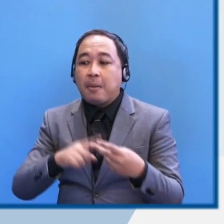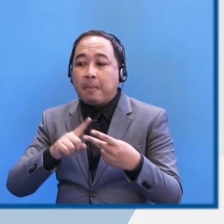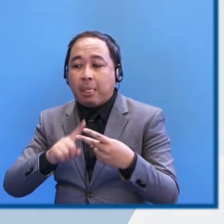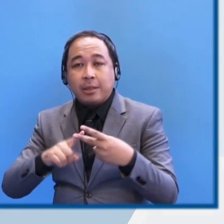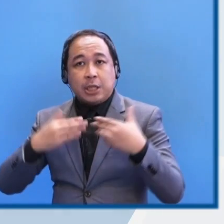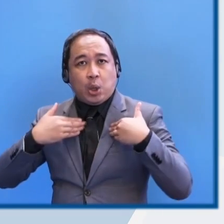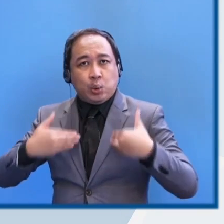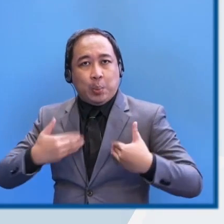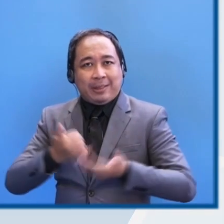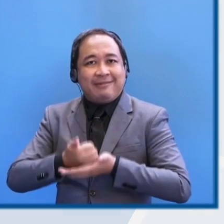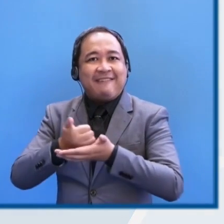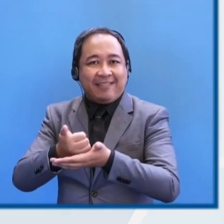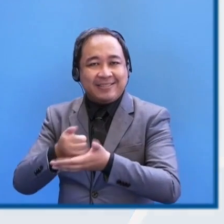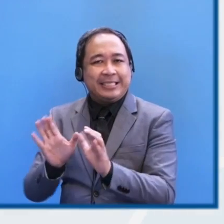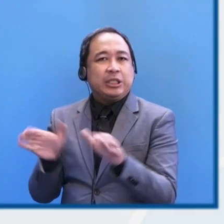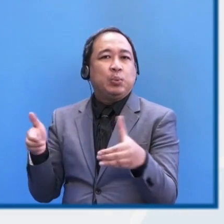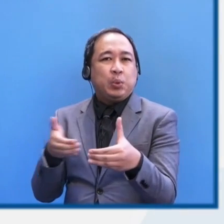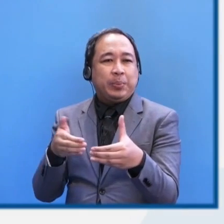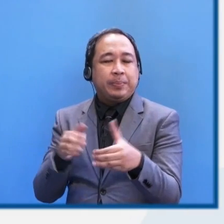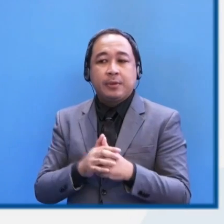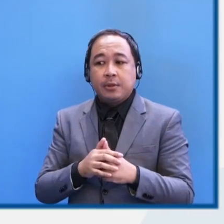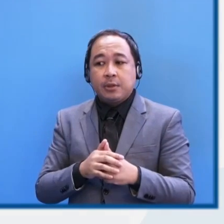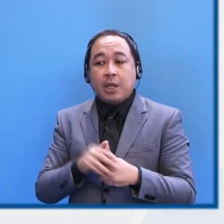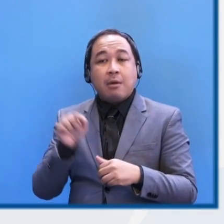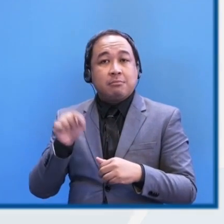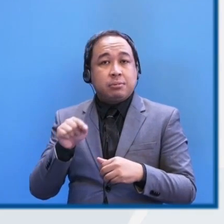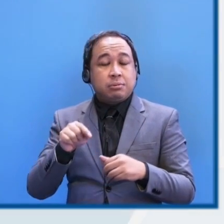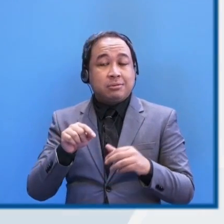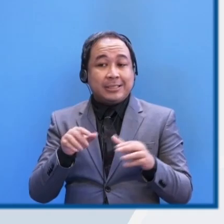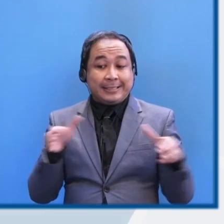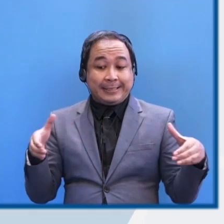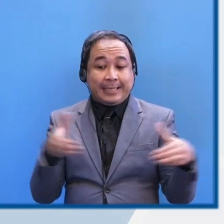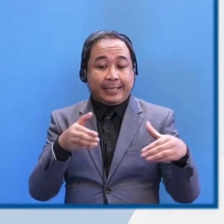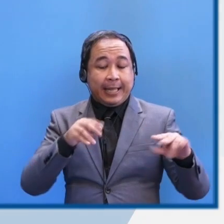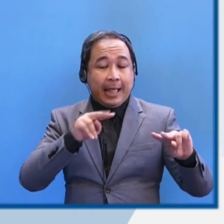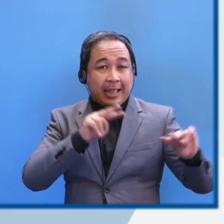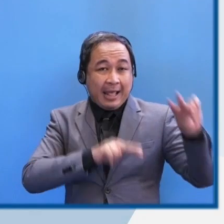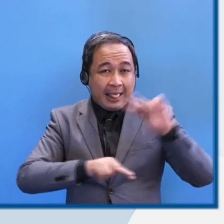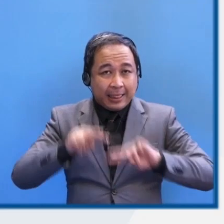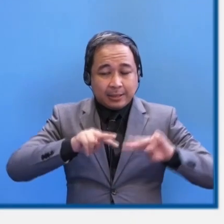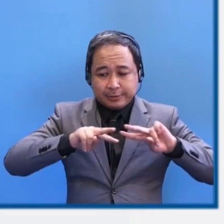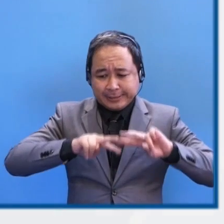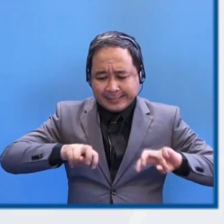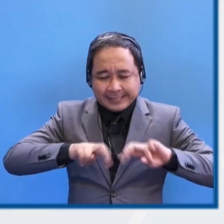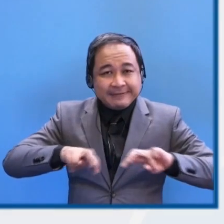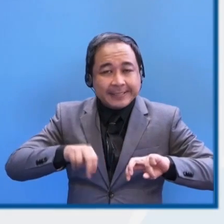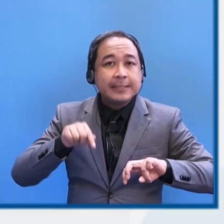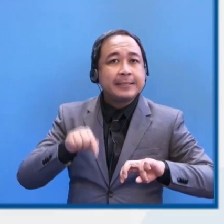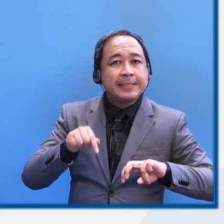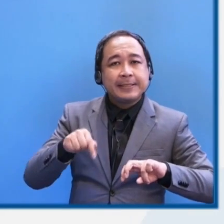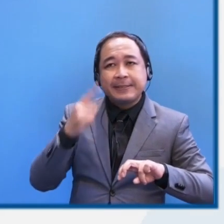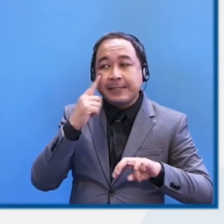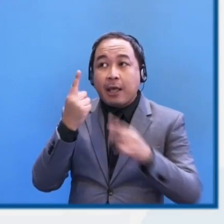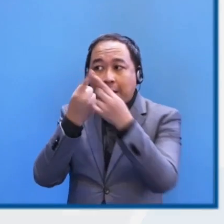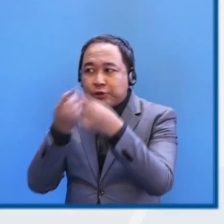The methodology of risk assessment is bringing all stakeholders like scientific and technical ministries,